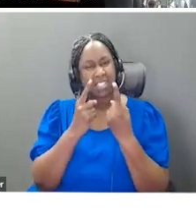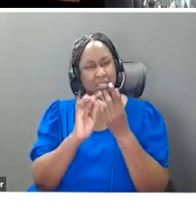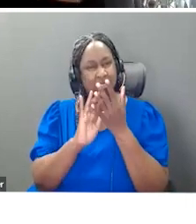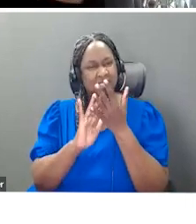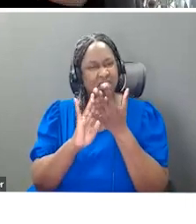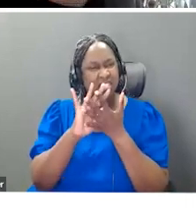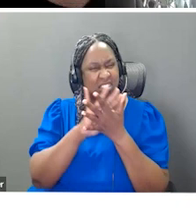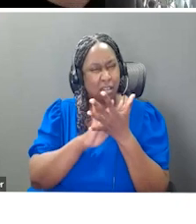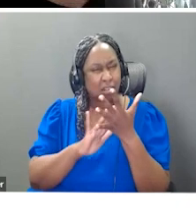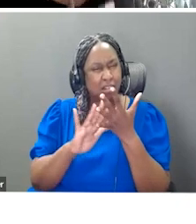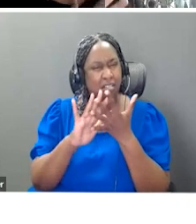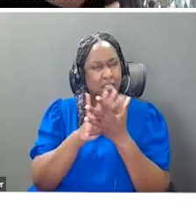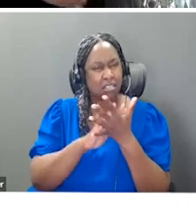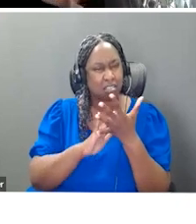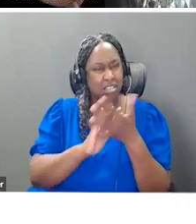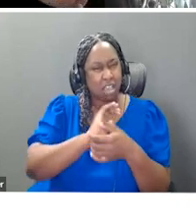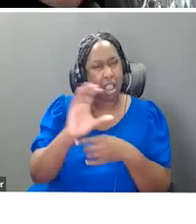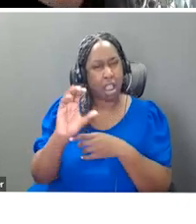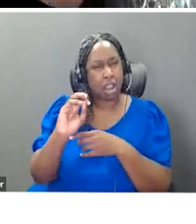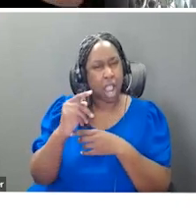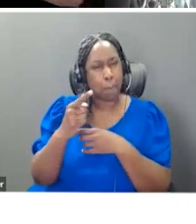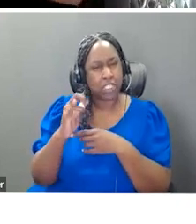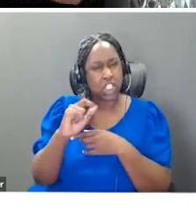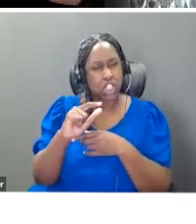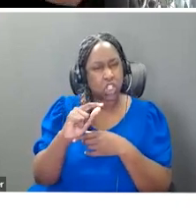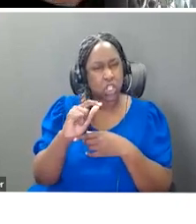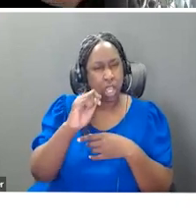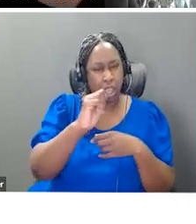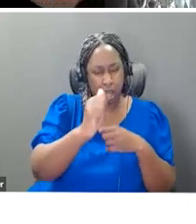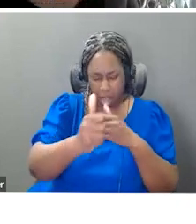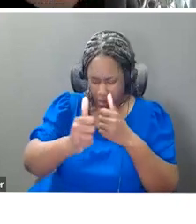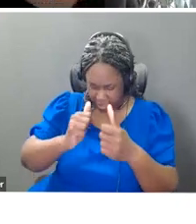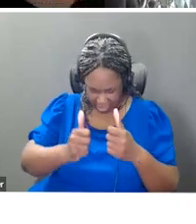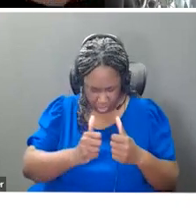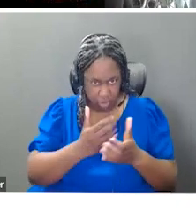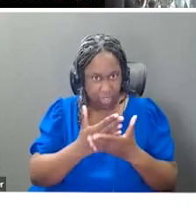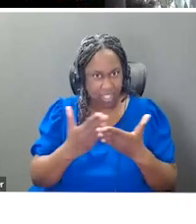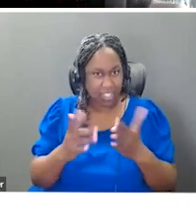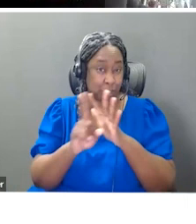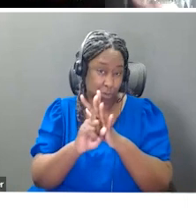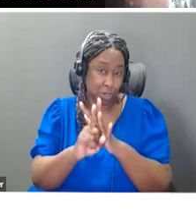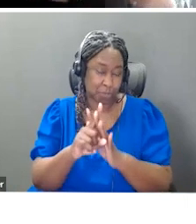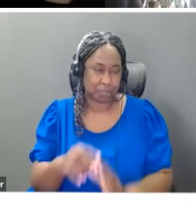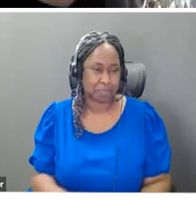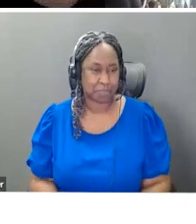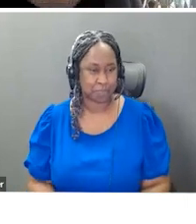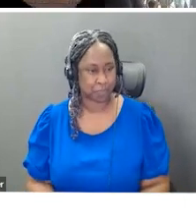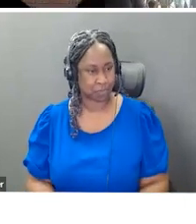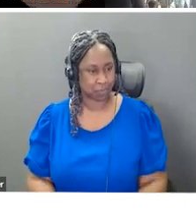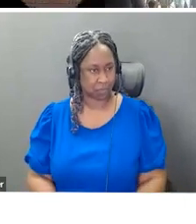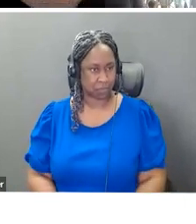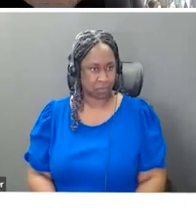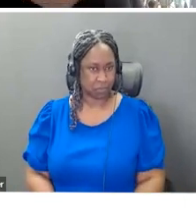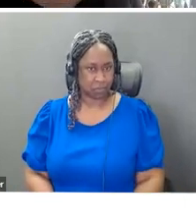subtle compositional things that show up in all of these different photos you might recognize. So as you're looking at